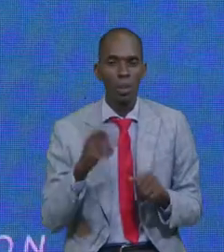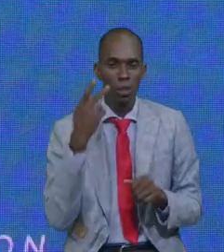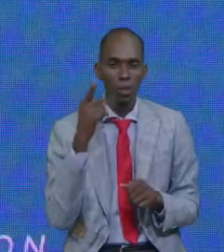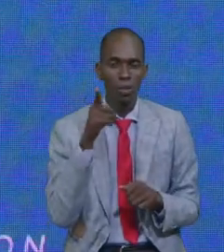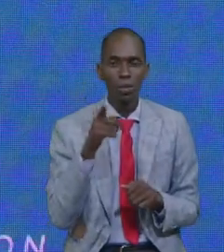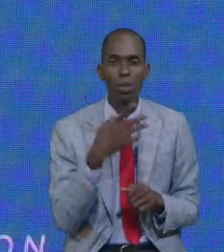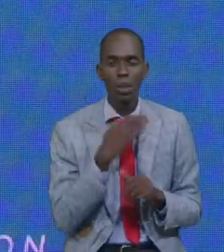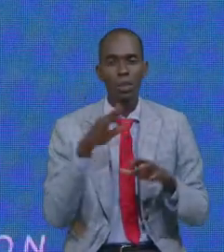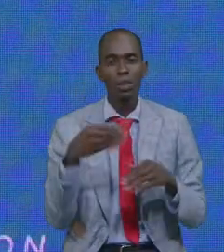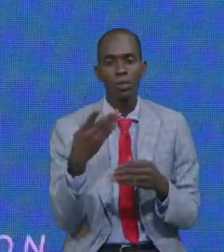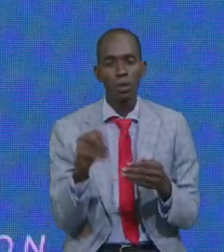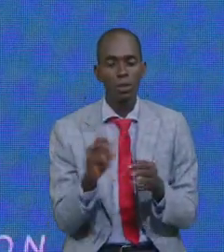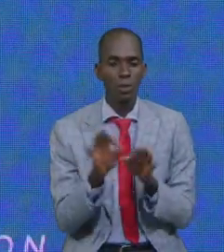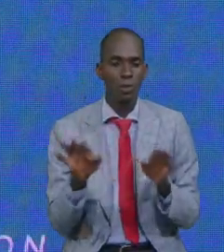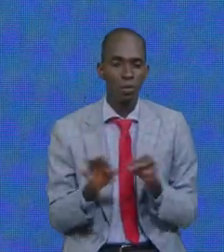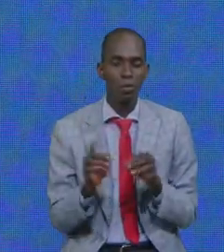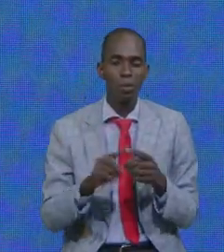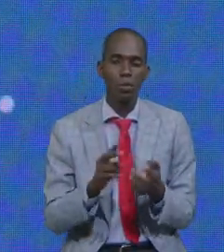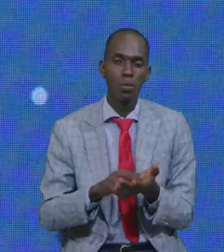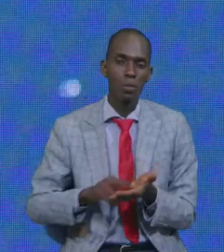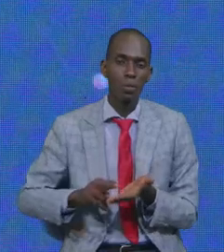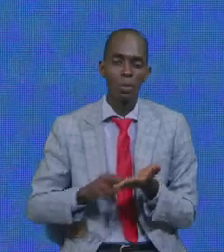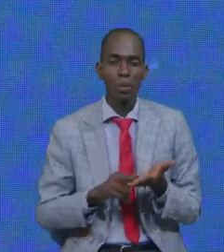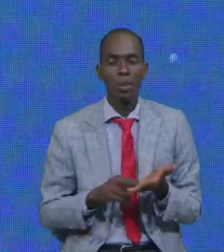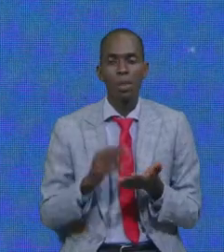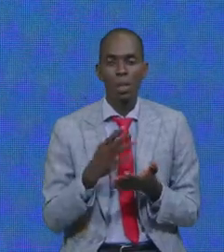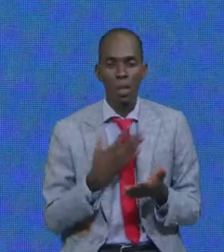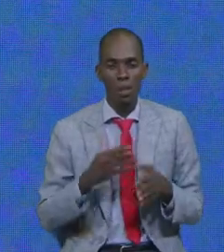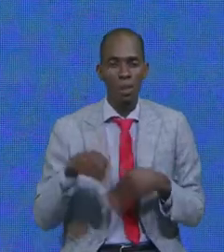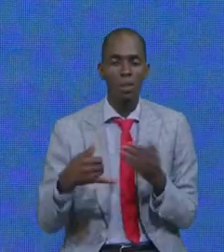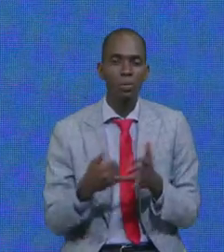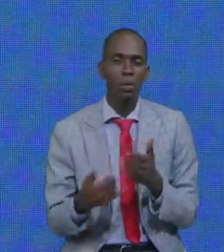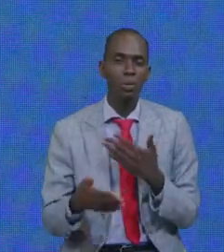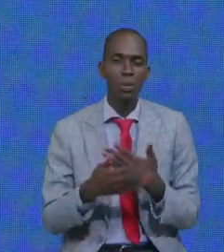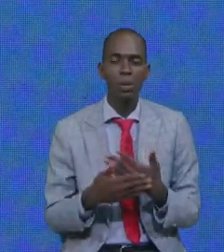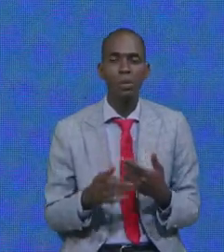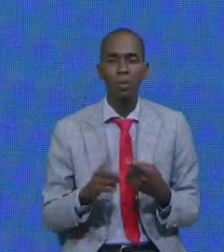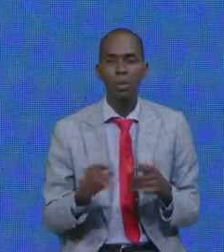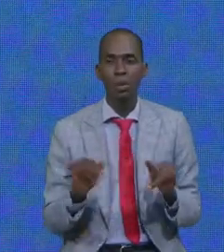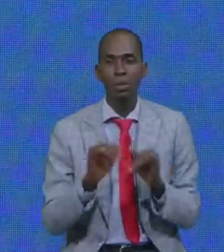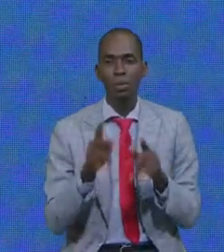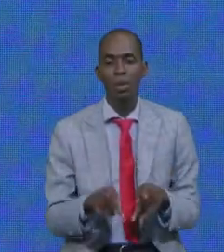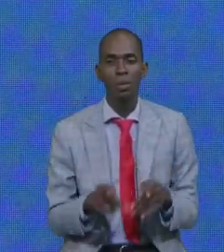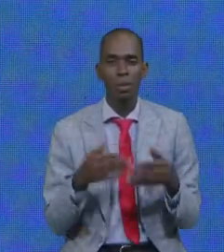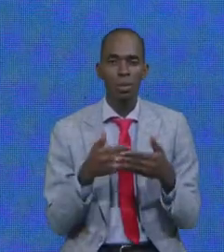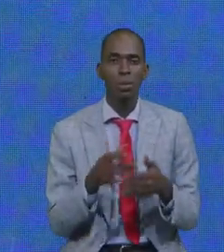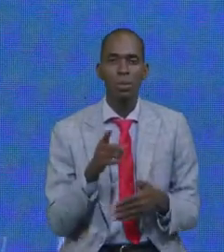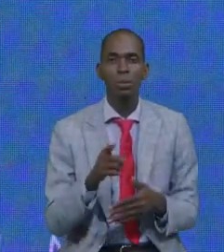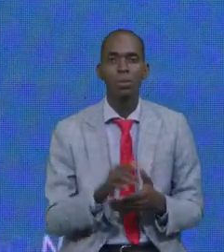fill it and submit the slip to to the counselor around you.